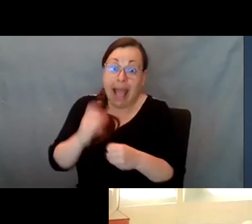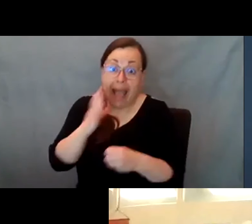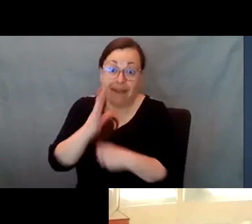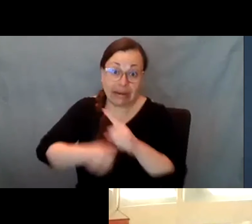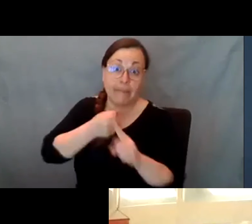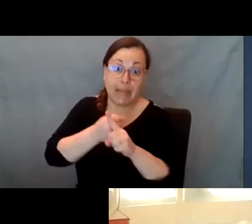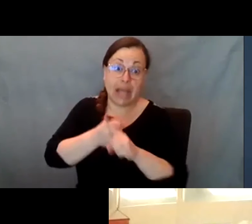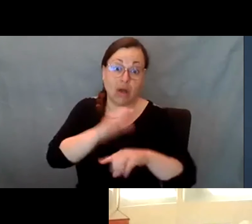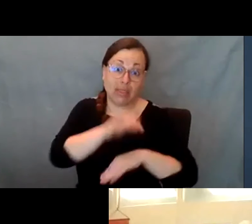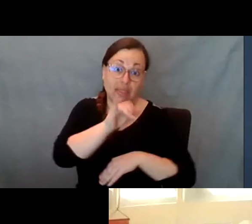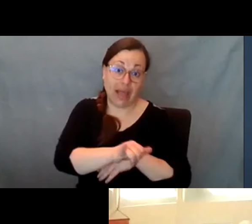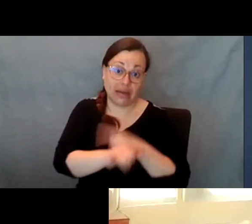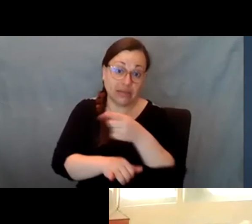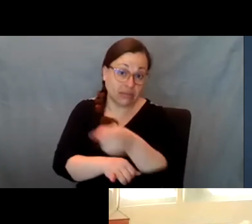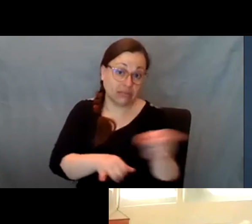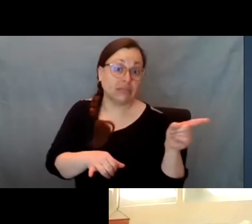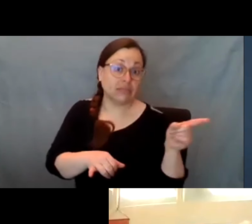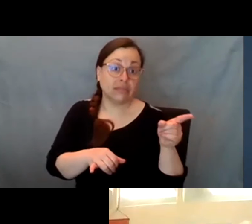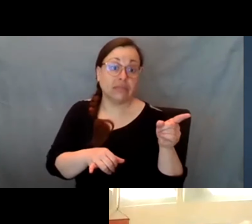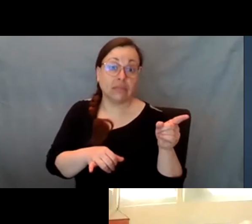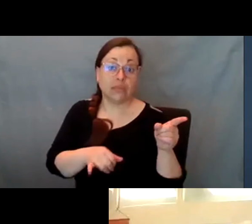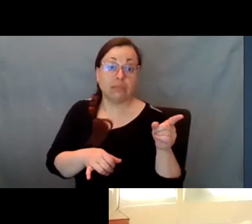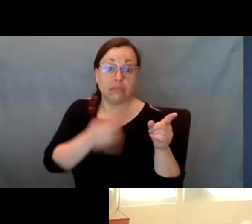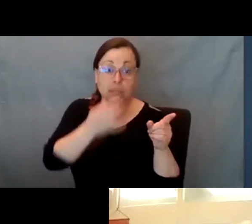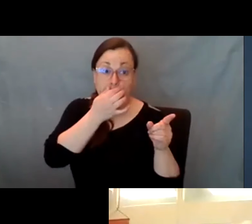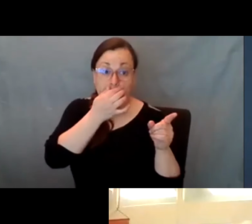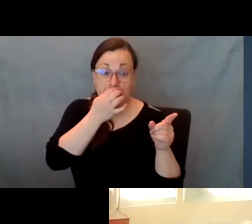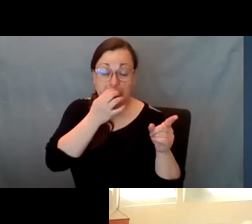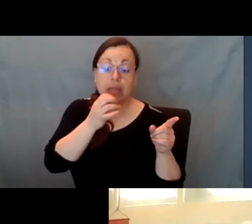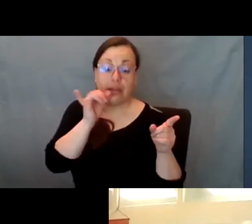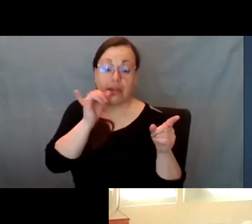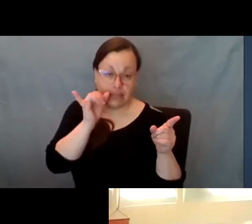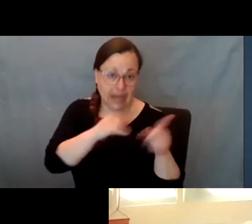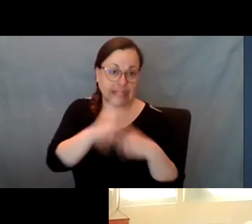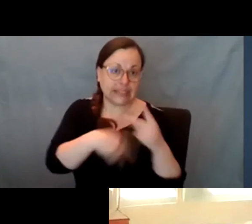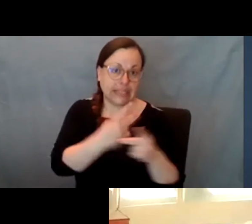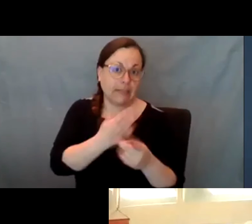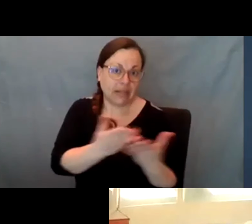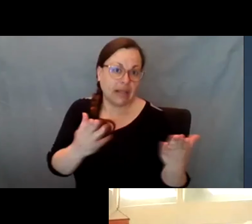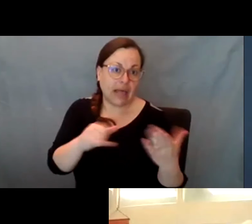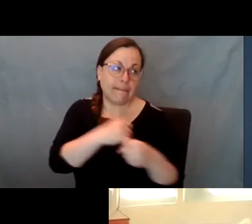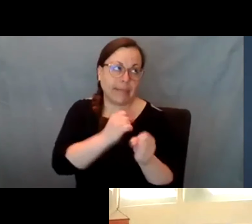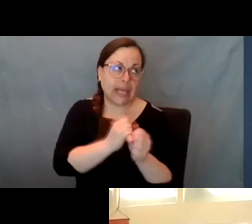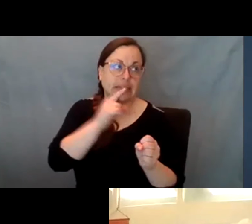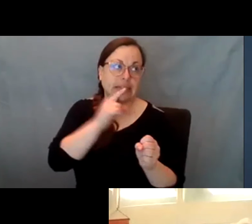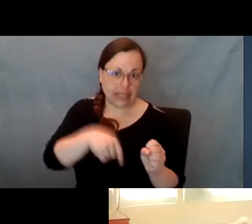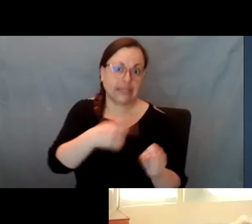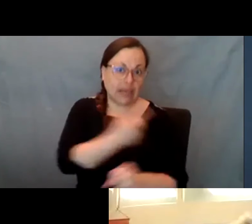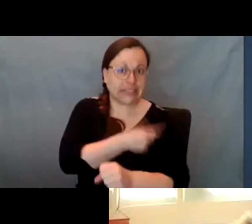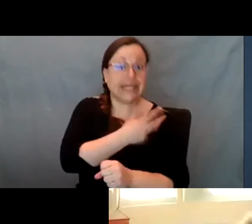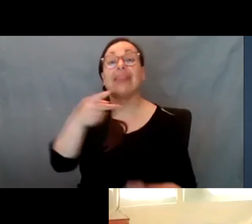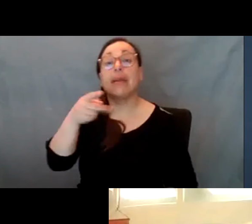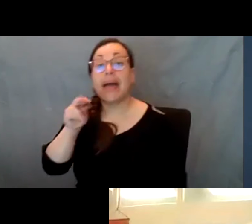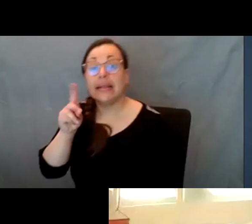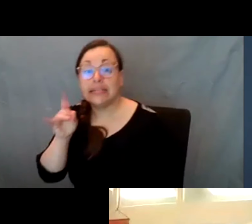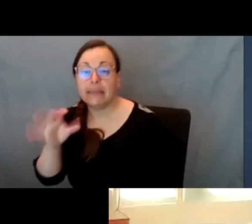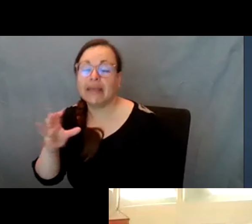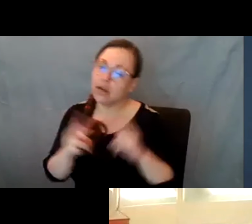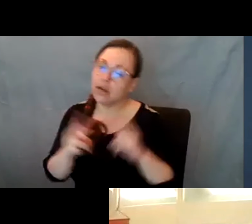the severity of the disease is what makes this pandemic remarkably important. Yeah, very important.